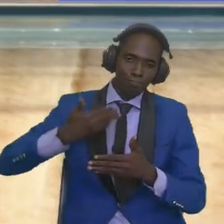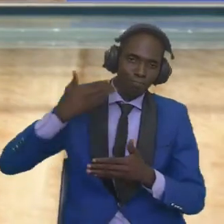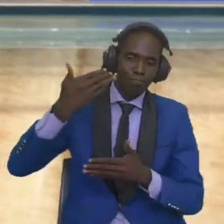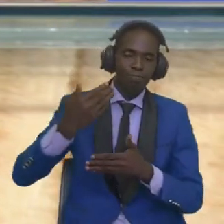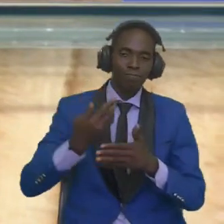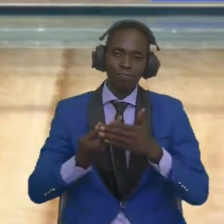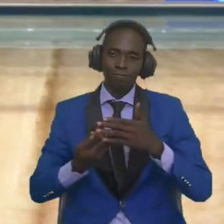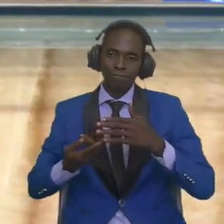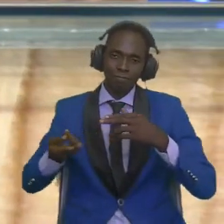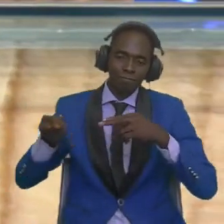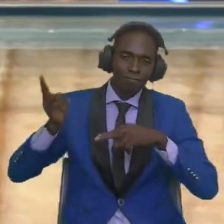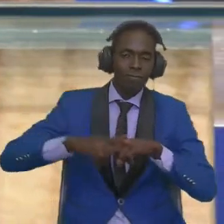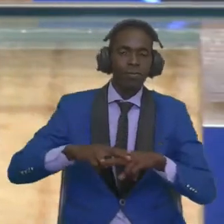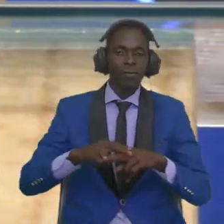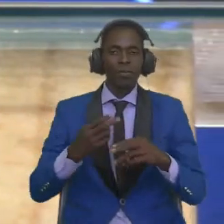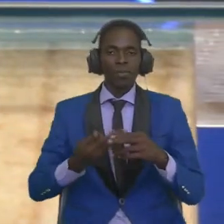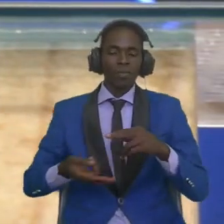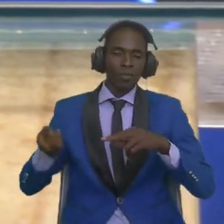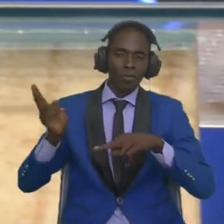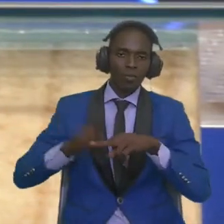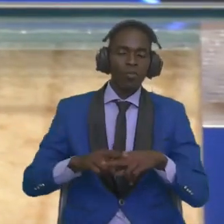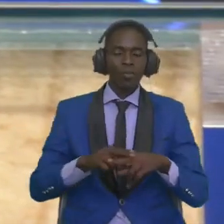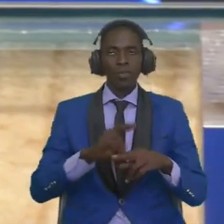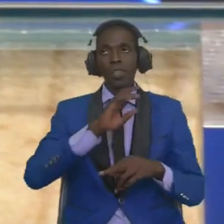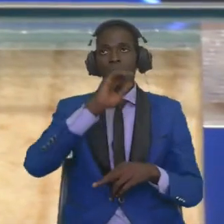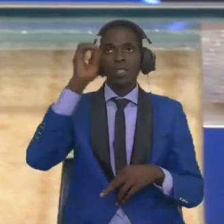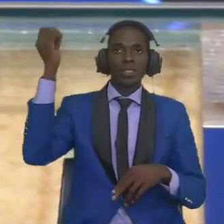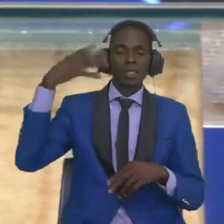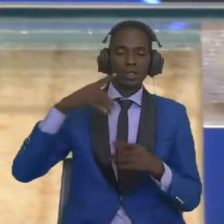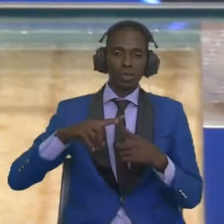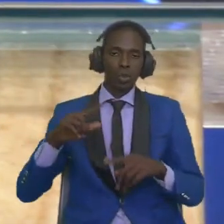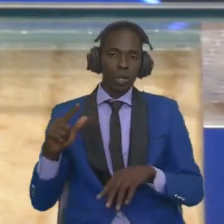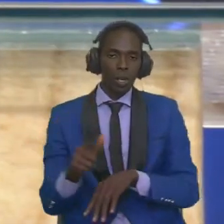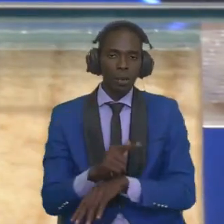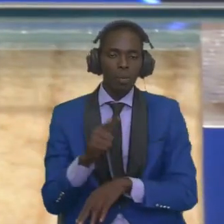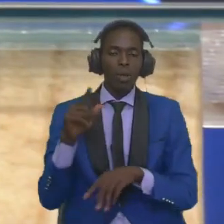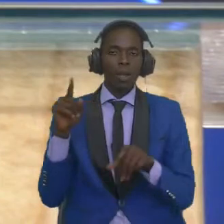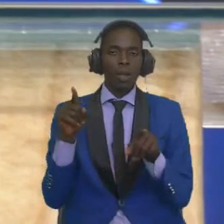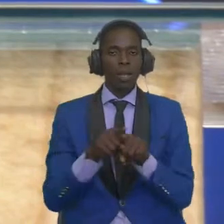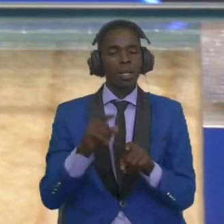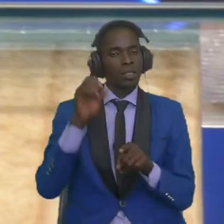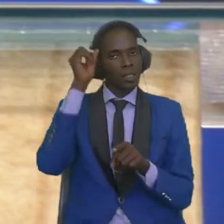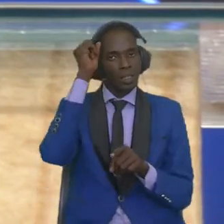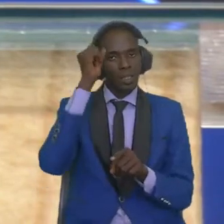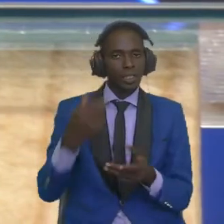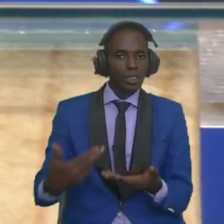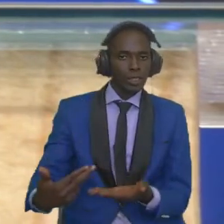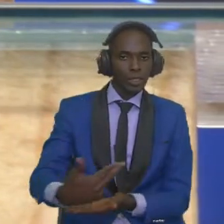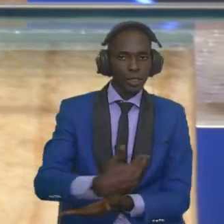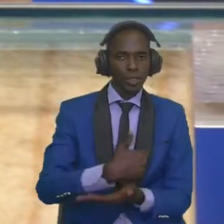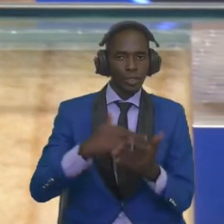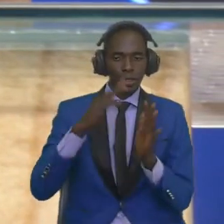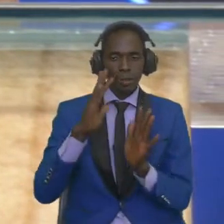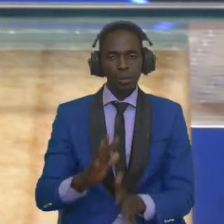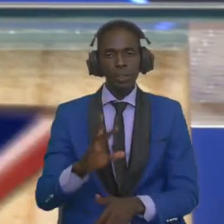lives. Advancing grace to labor as his reapers. In 1